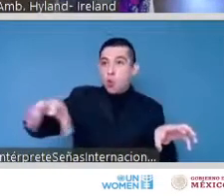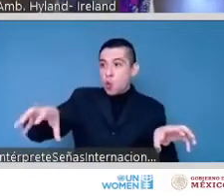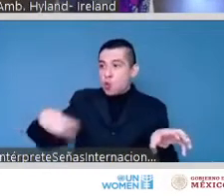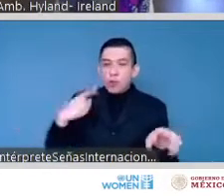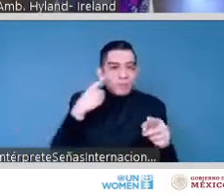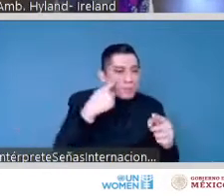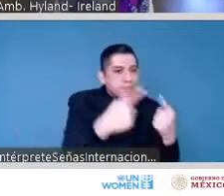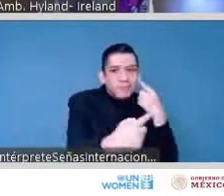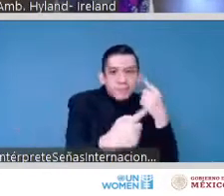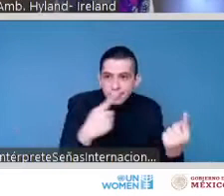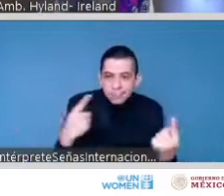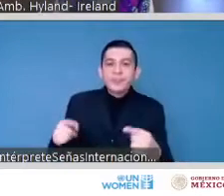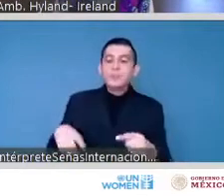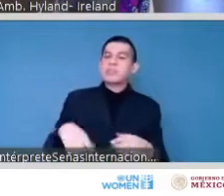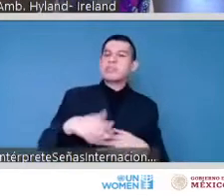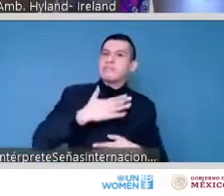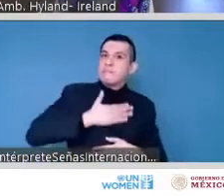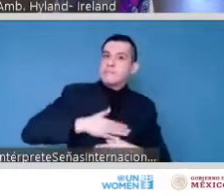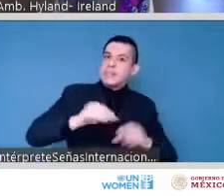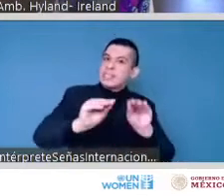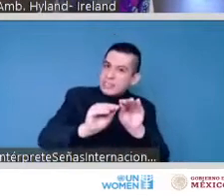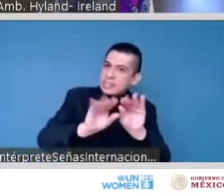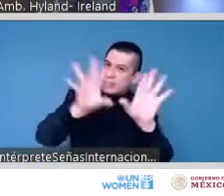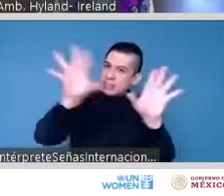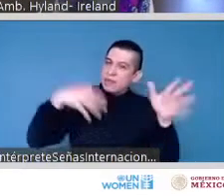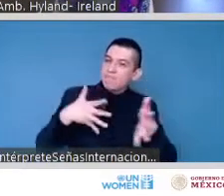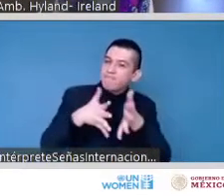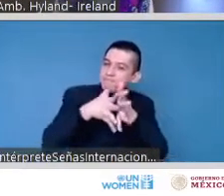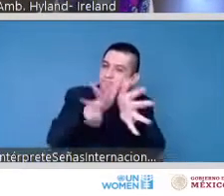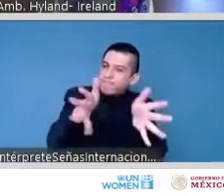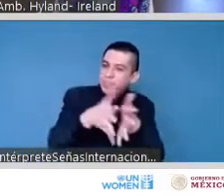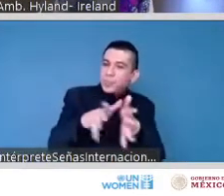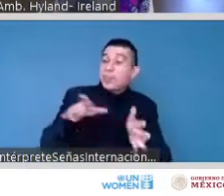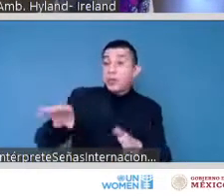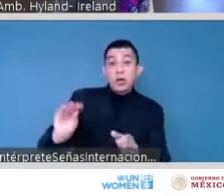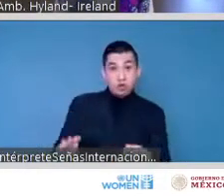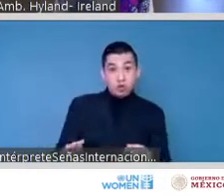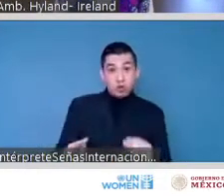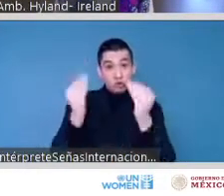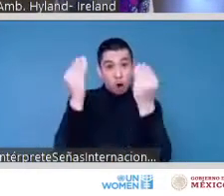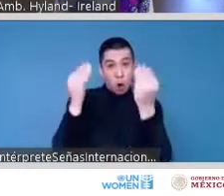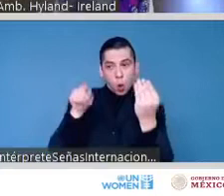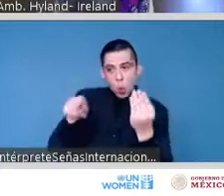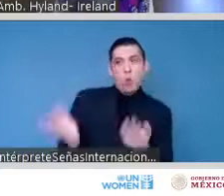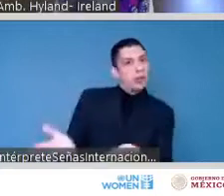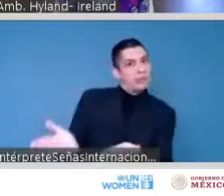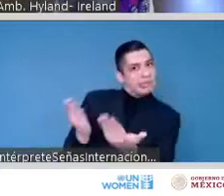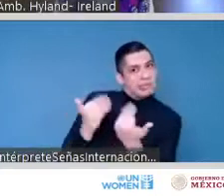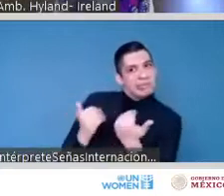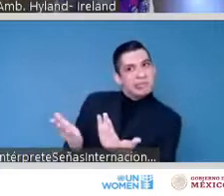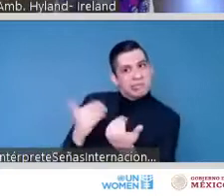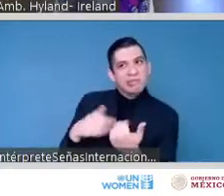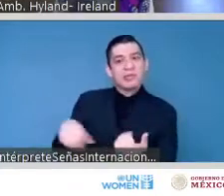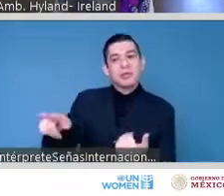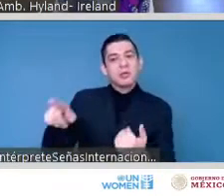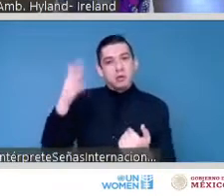their engagement in drafting and implementing the plan. And we are reflecting, including at the urging of fabulous new youth networks